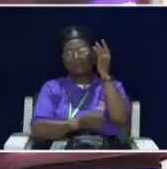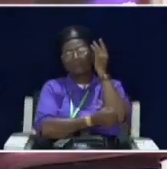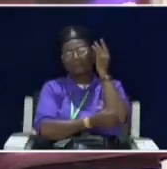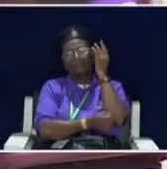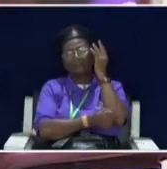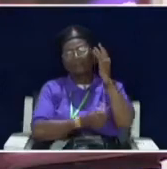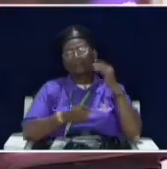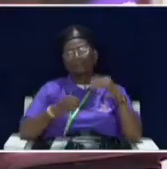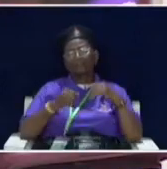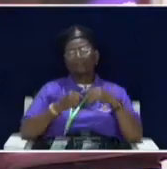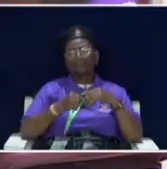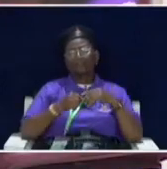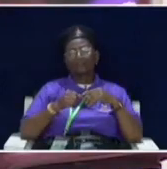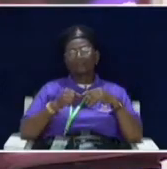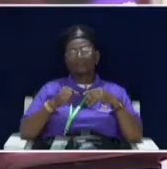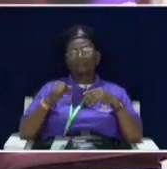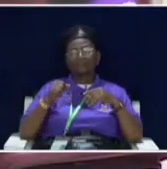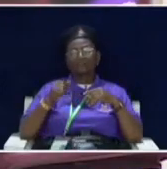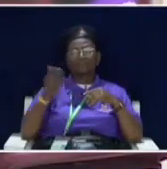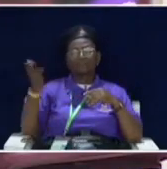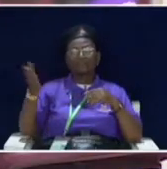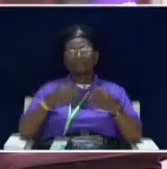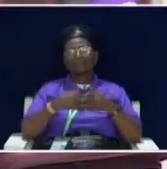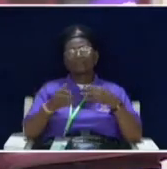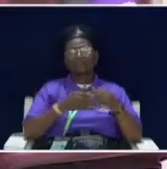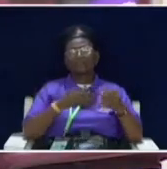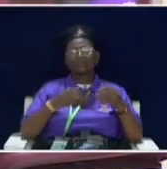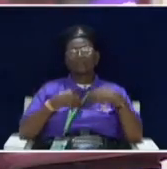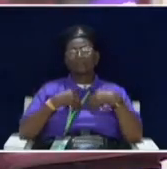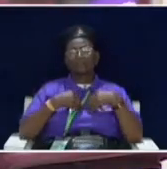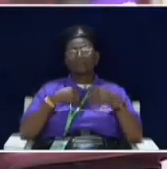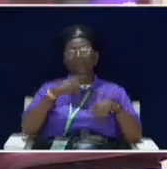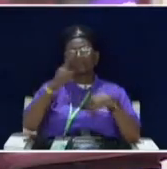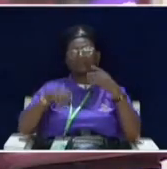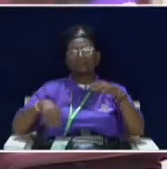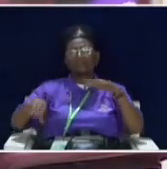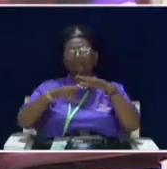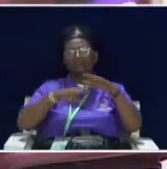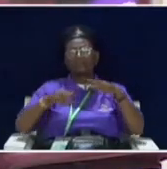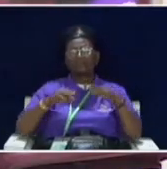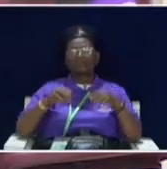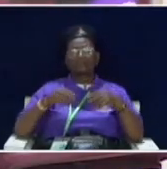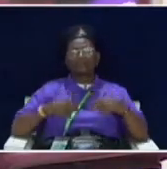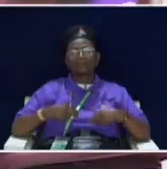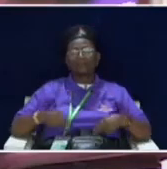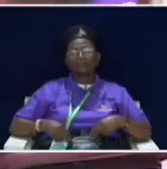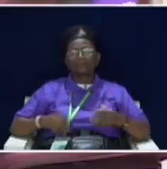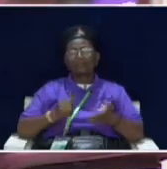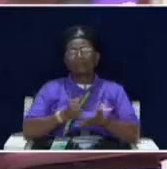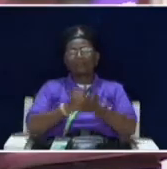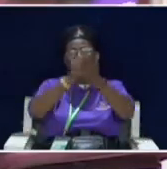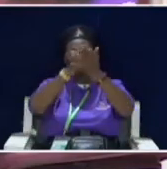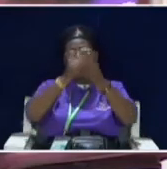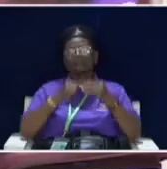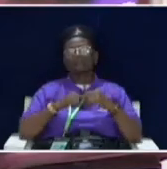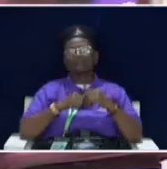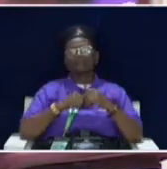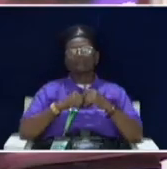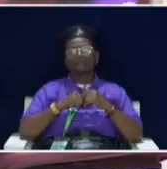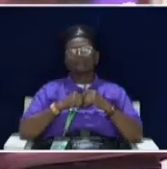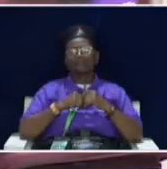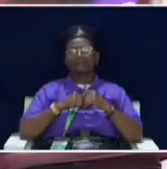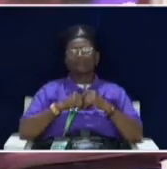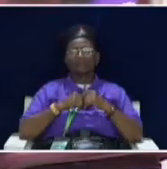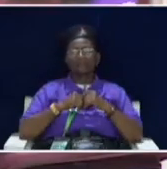Sarah, their case had gone beyond human help. Oro ti won ti bo sori jo ti enikeni le ran won lowo